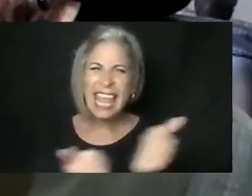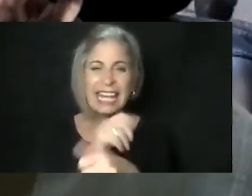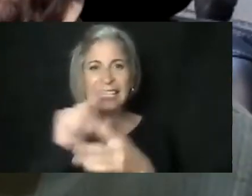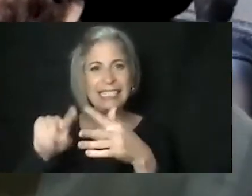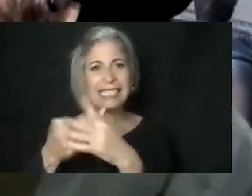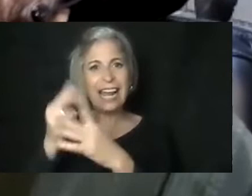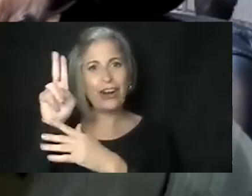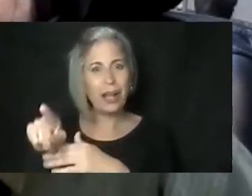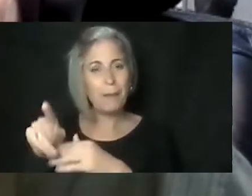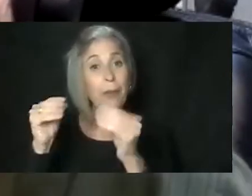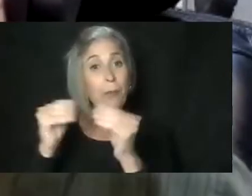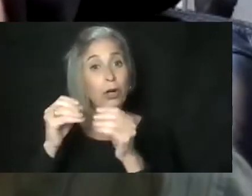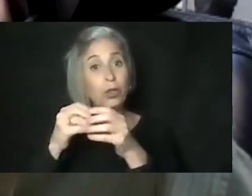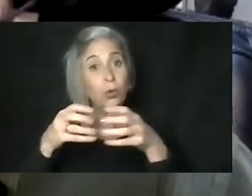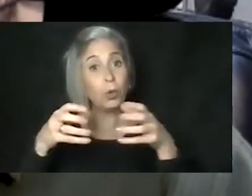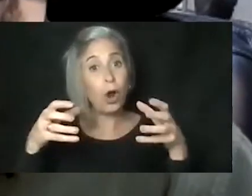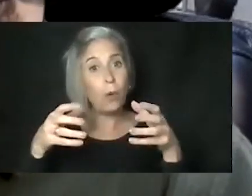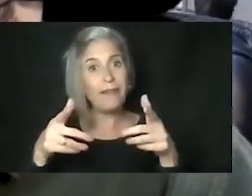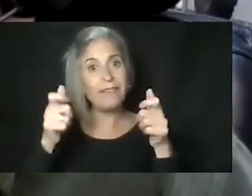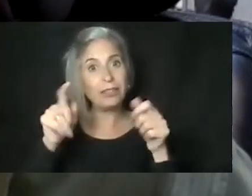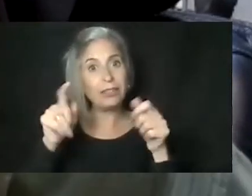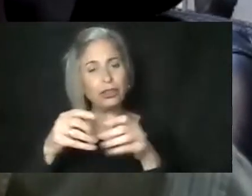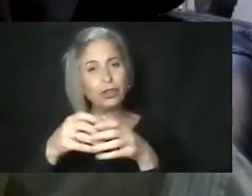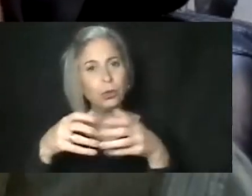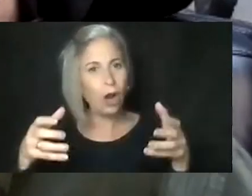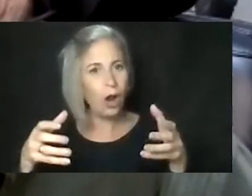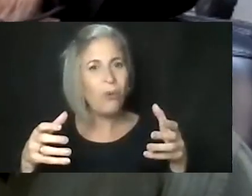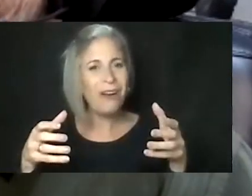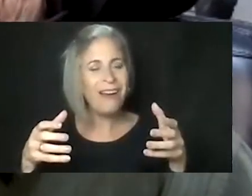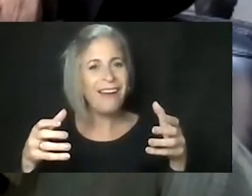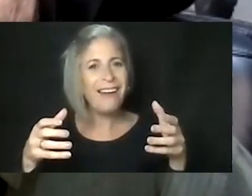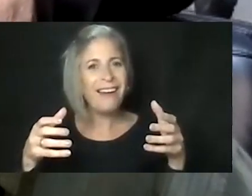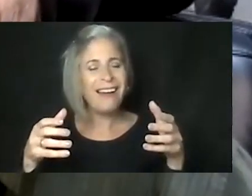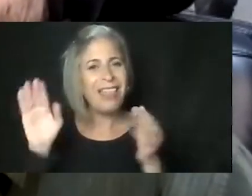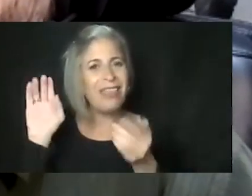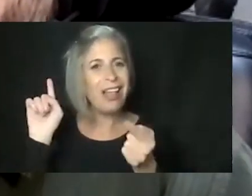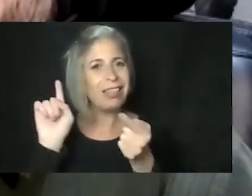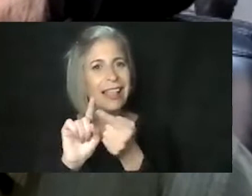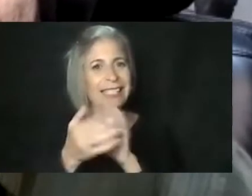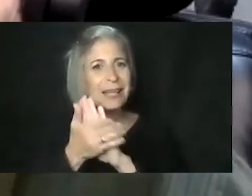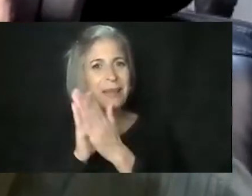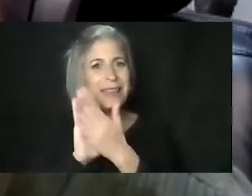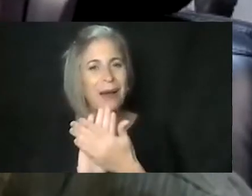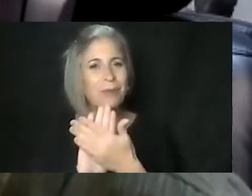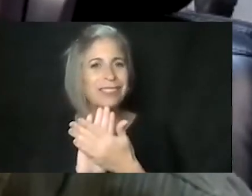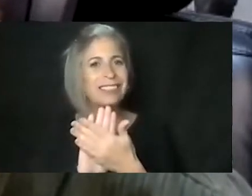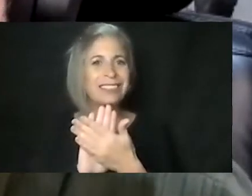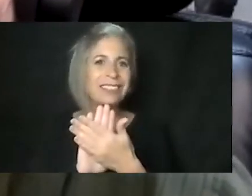the more you grow and the faster you grow, the less it becomes sort of